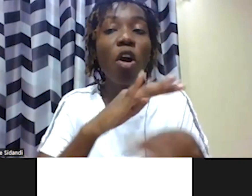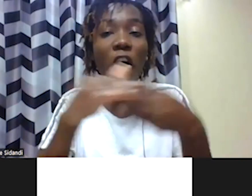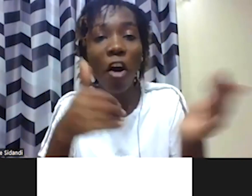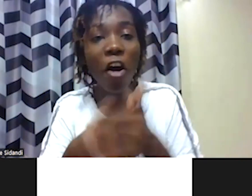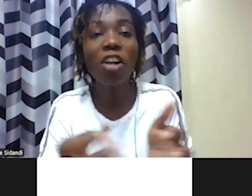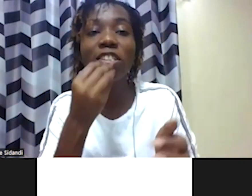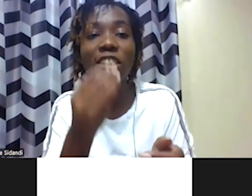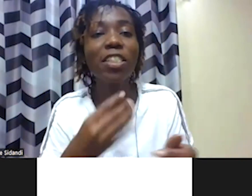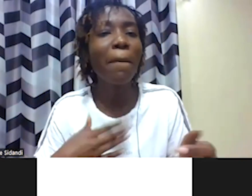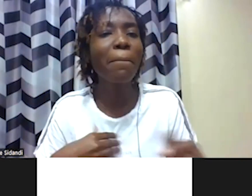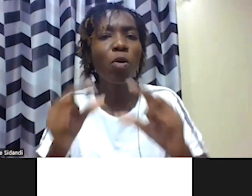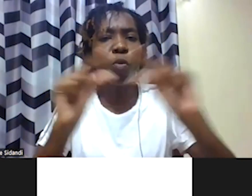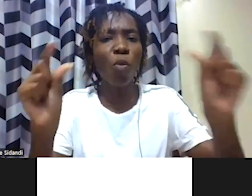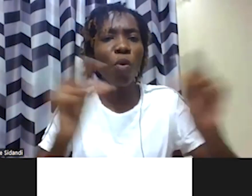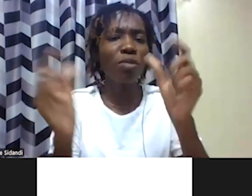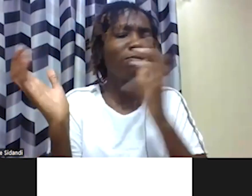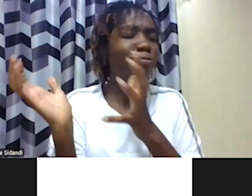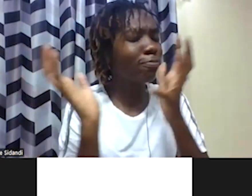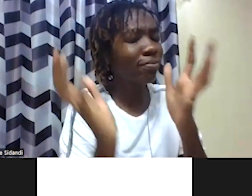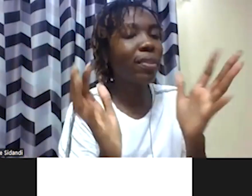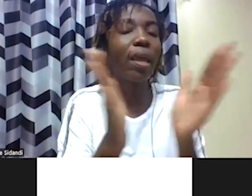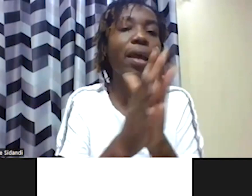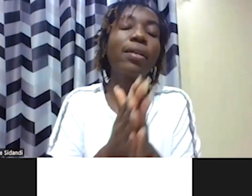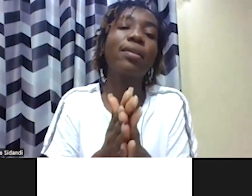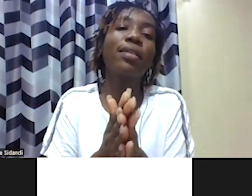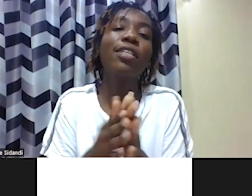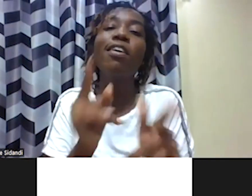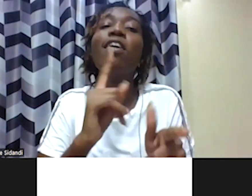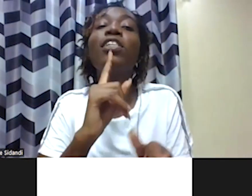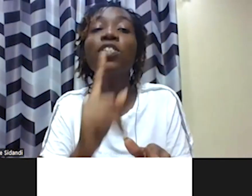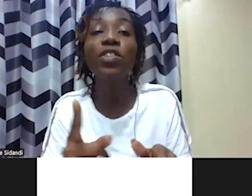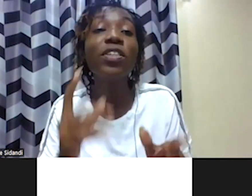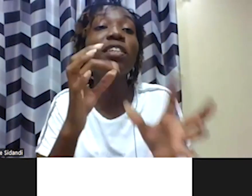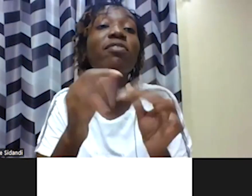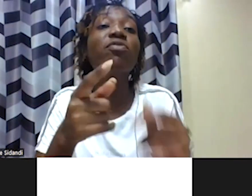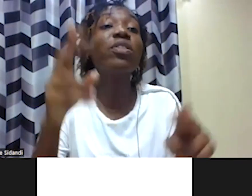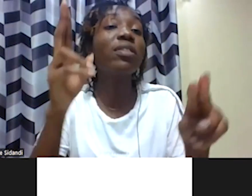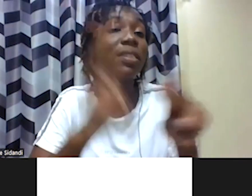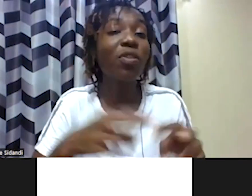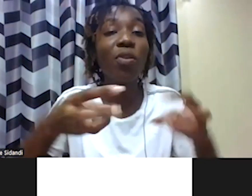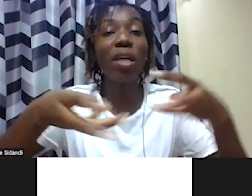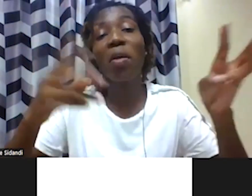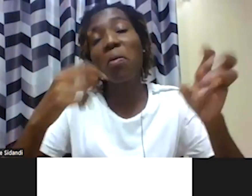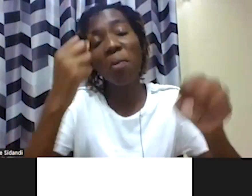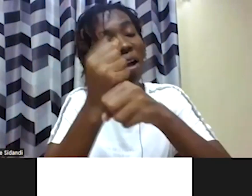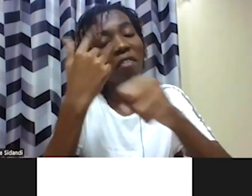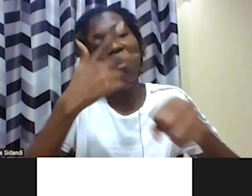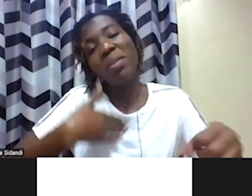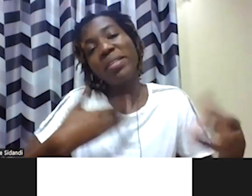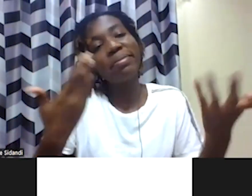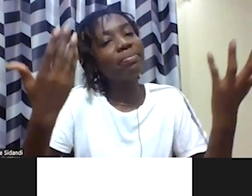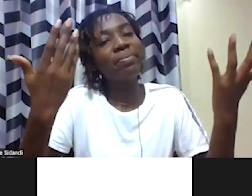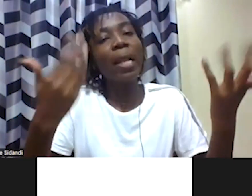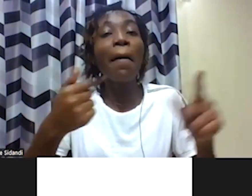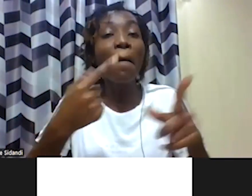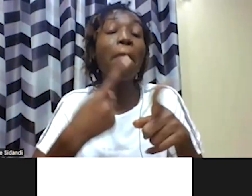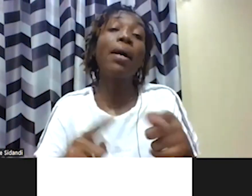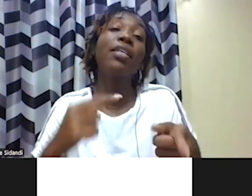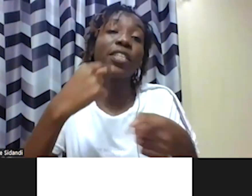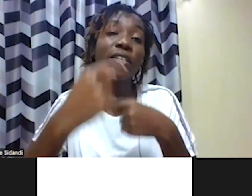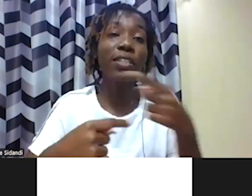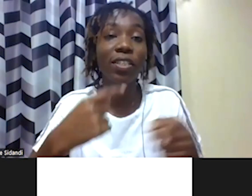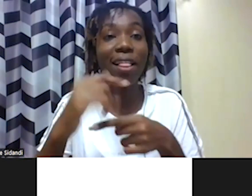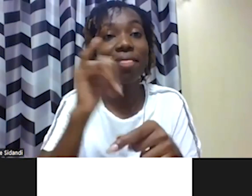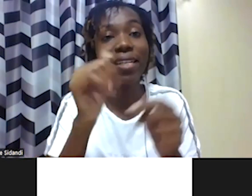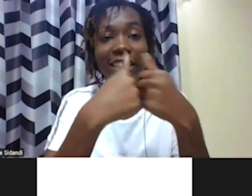carrying firewood while those passing by. So somehow I used it in a way that it worked for me. But still, those are the